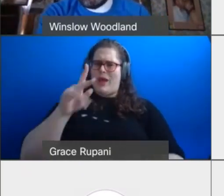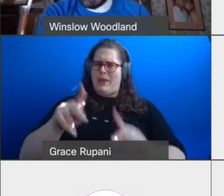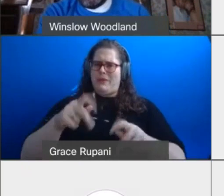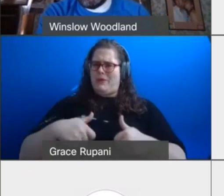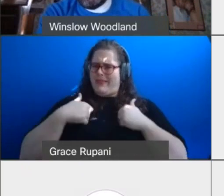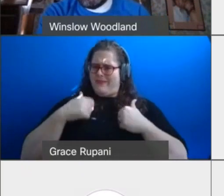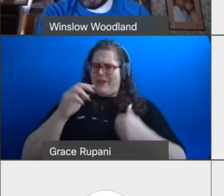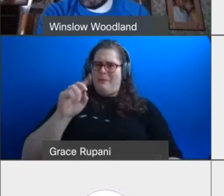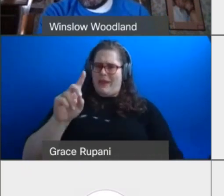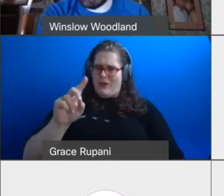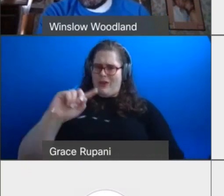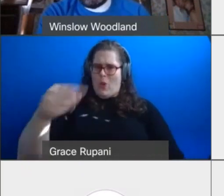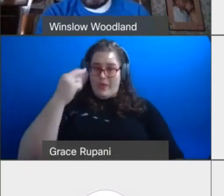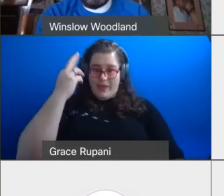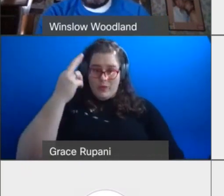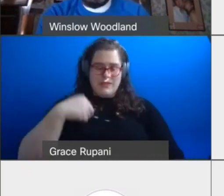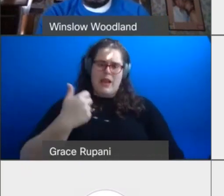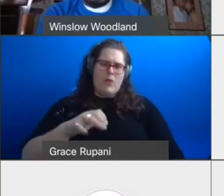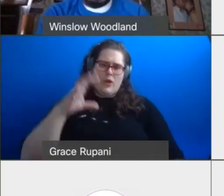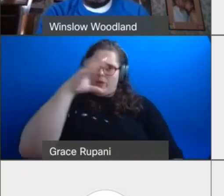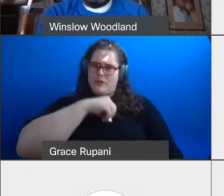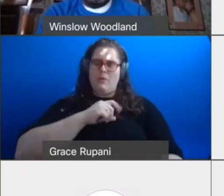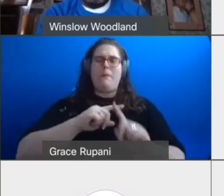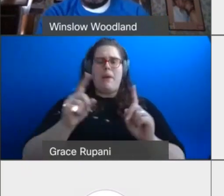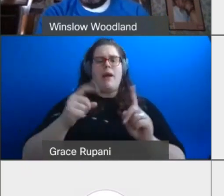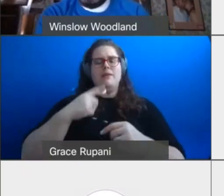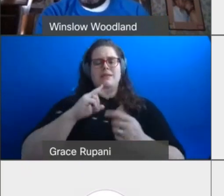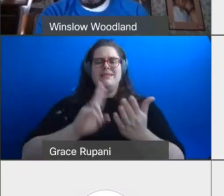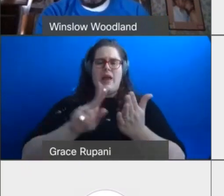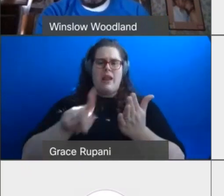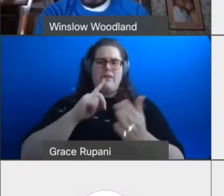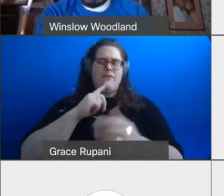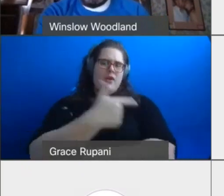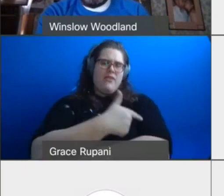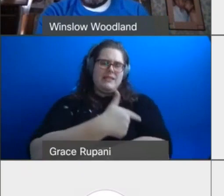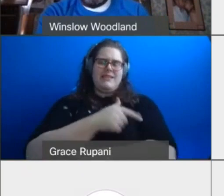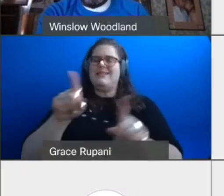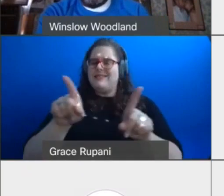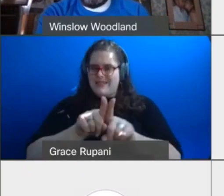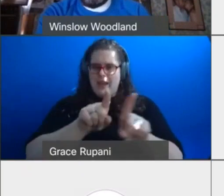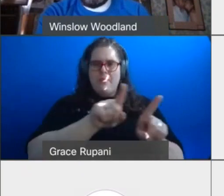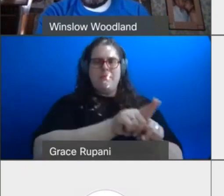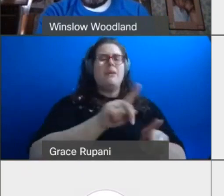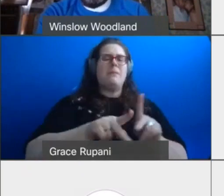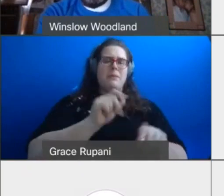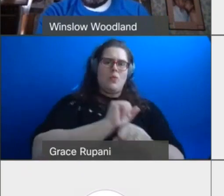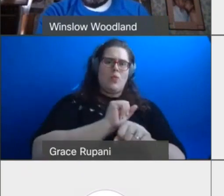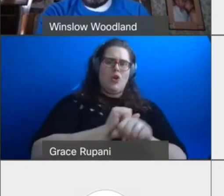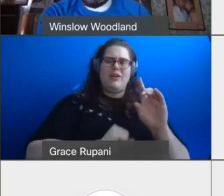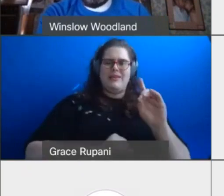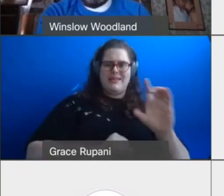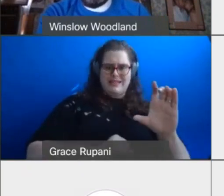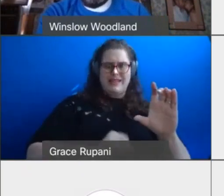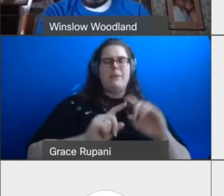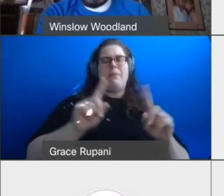Maryland to sign up for the vaccine. Same for people who work in DC as frontline workers but live in Maryland.